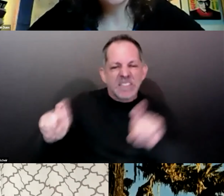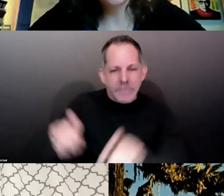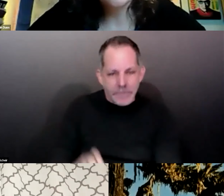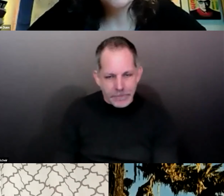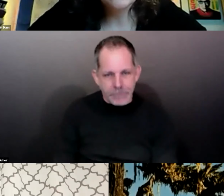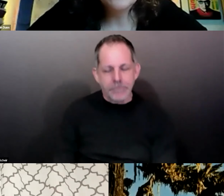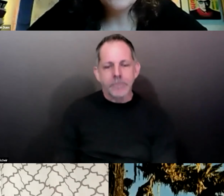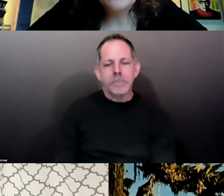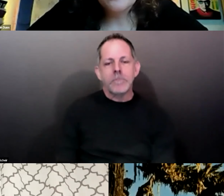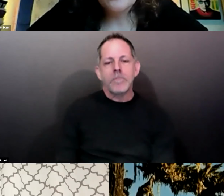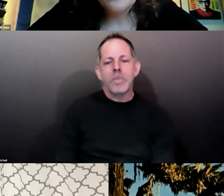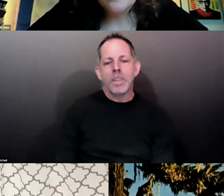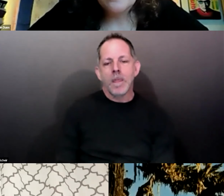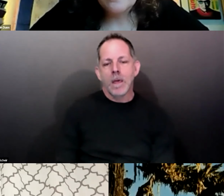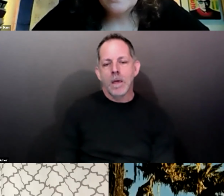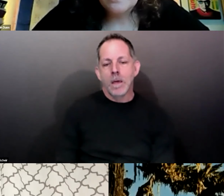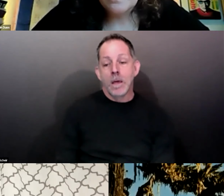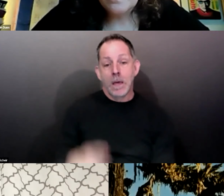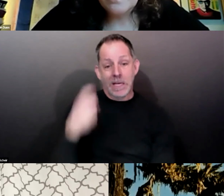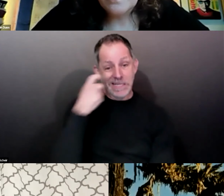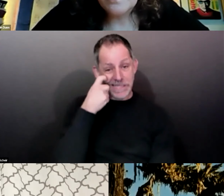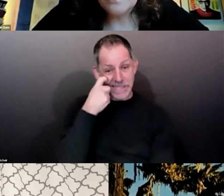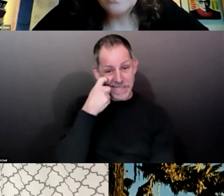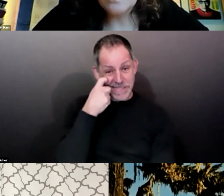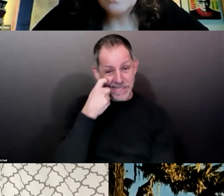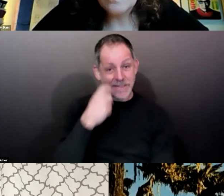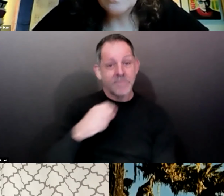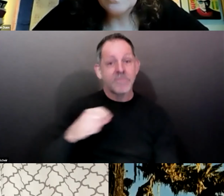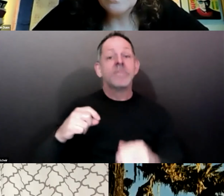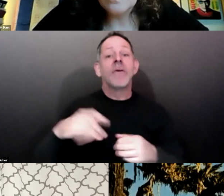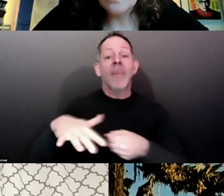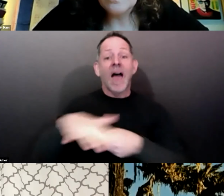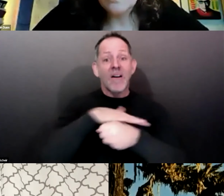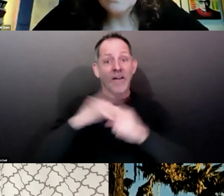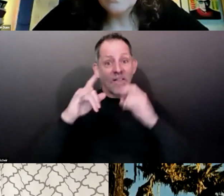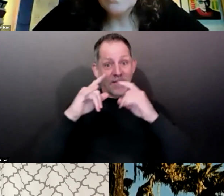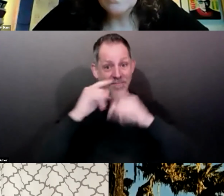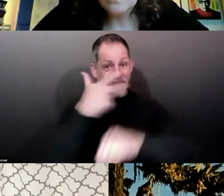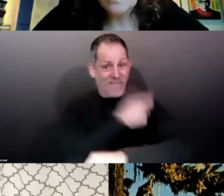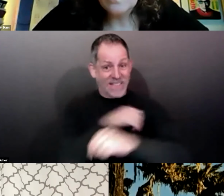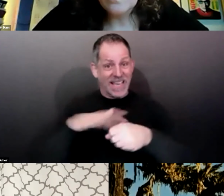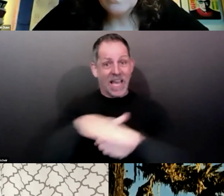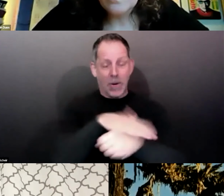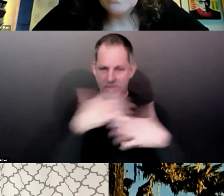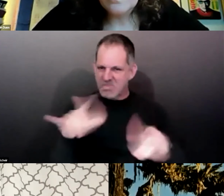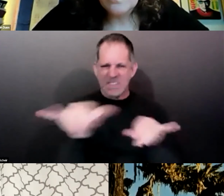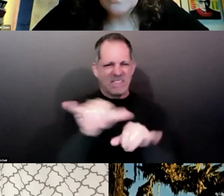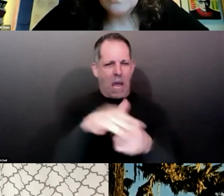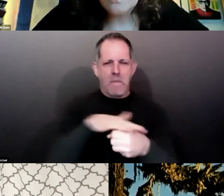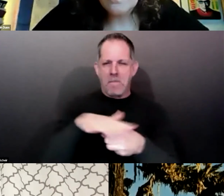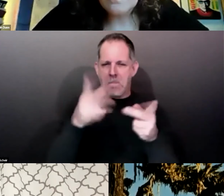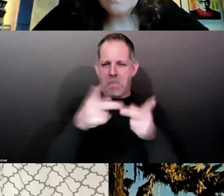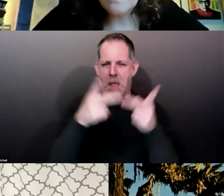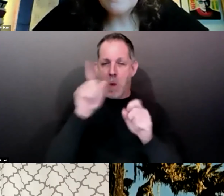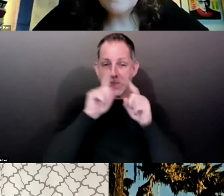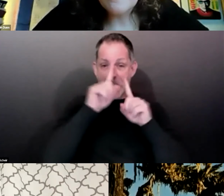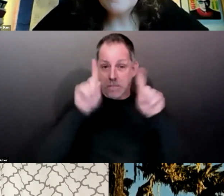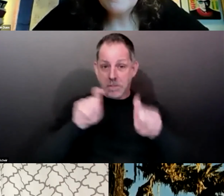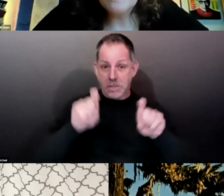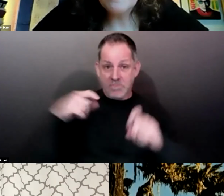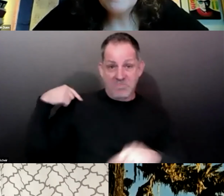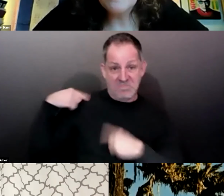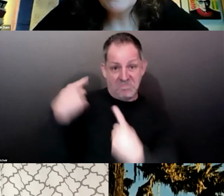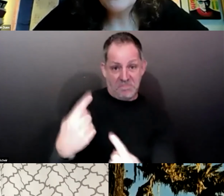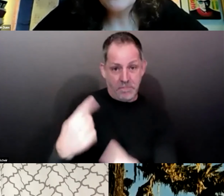heroes. This was all possible because first, the Snohomish Health District and Department of Emergency Management has an amazing